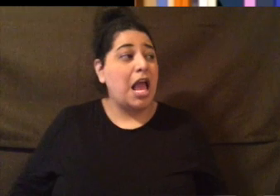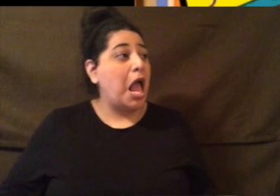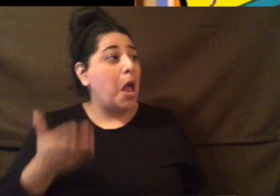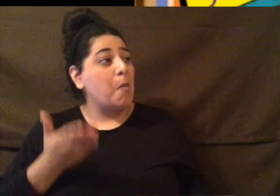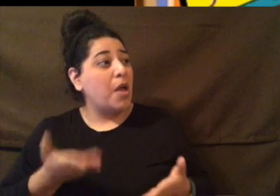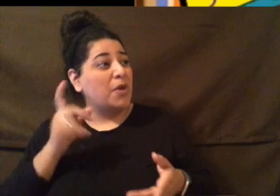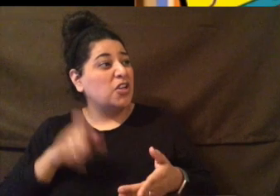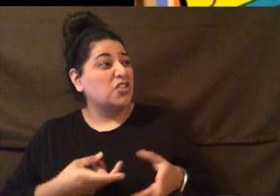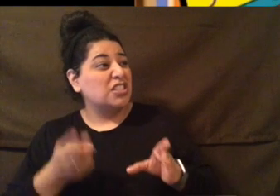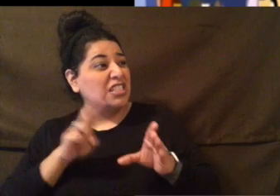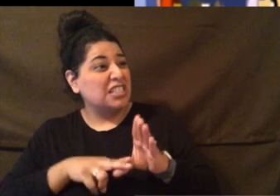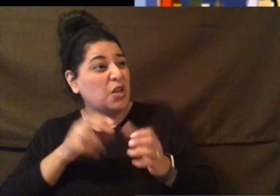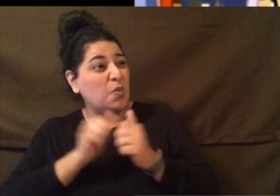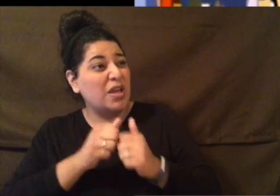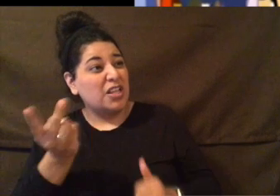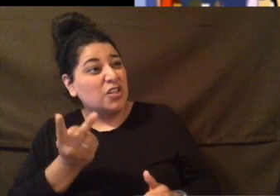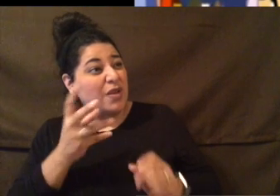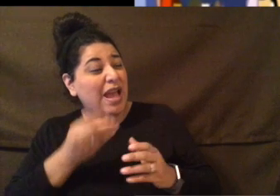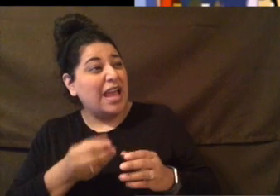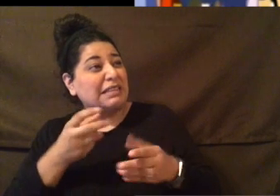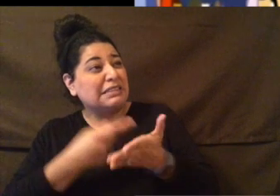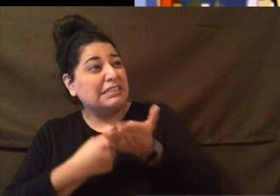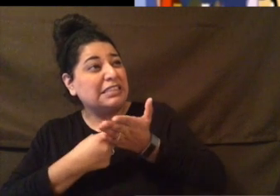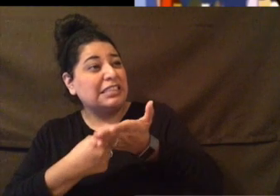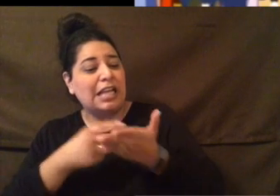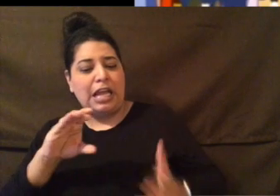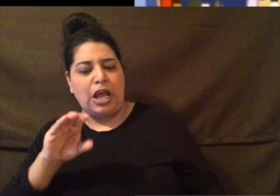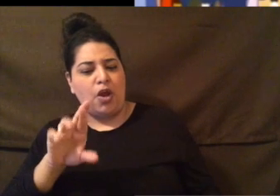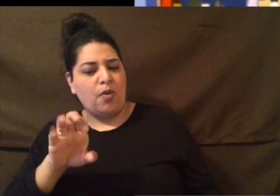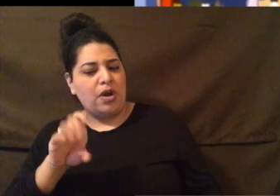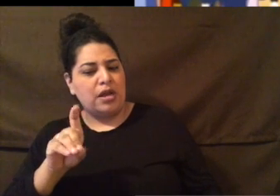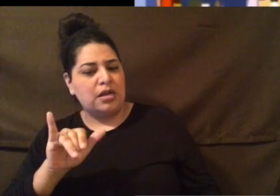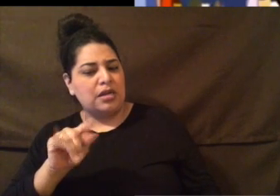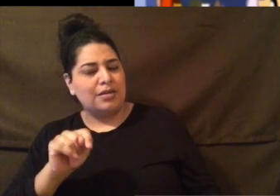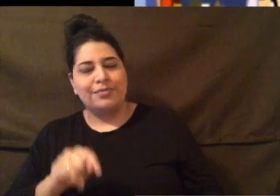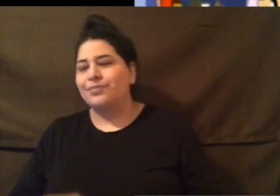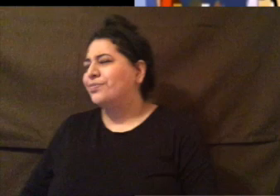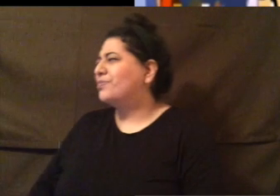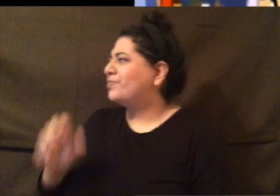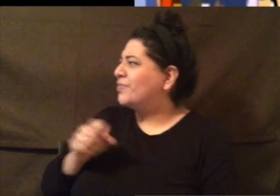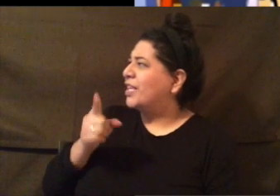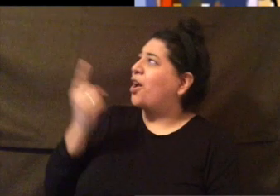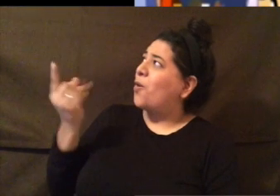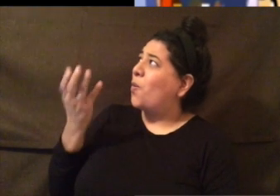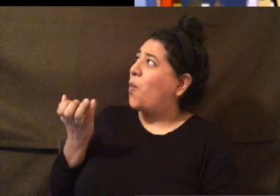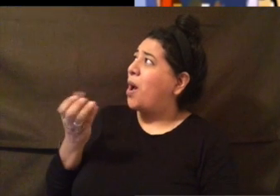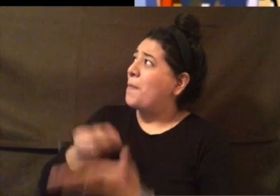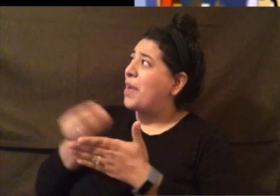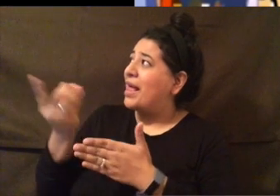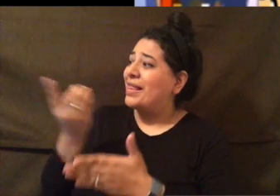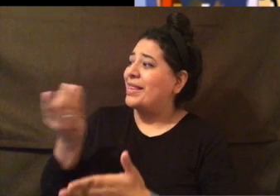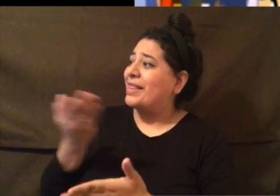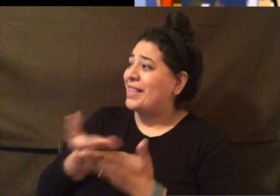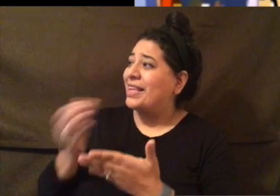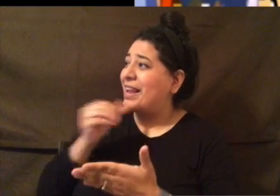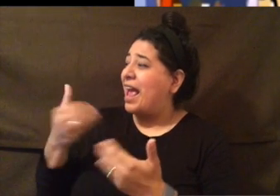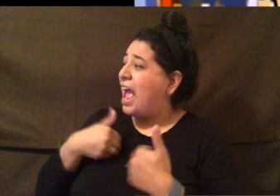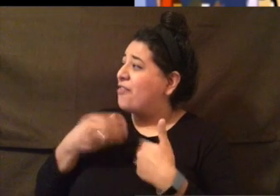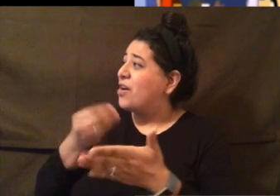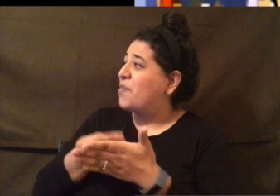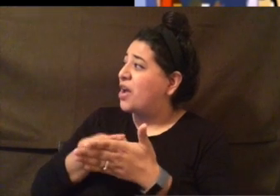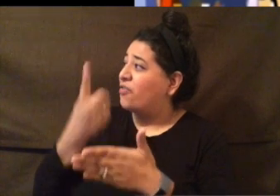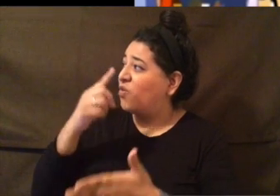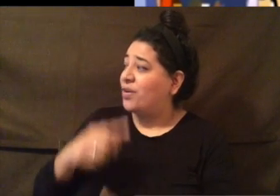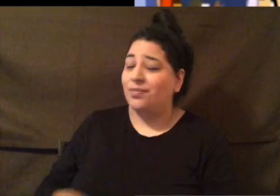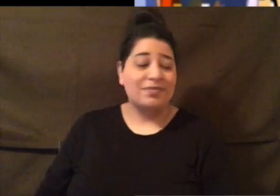and Susie and talk about credit. Yeah, he always wants to buy things that he doesn't have the money for. Well, I guess this is